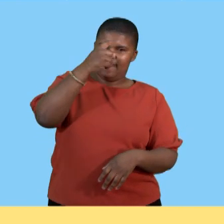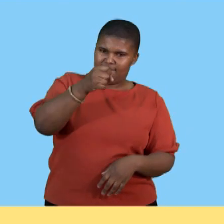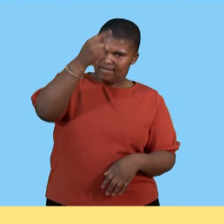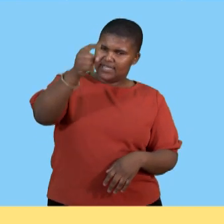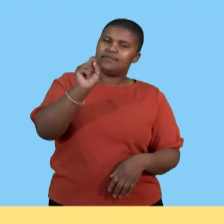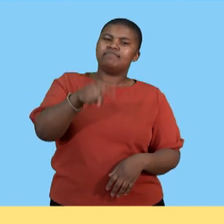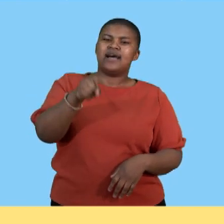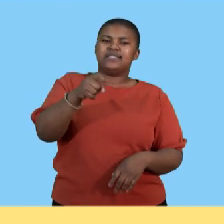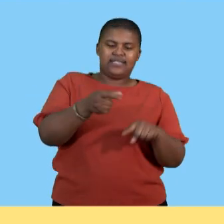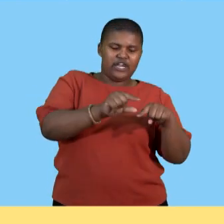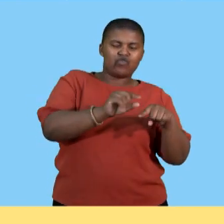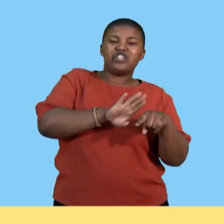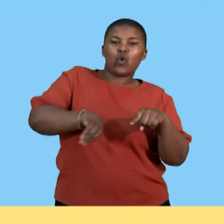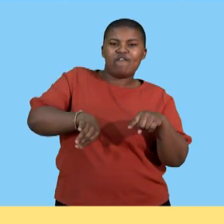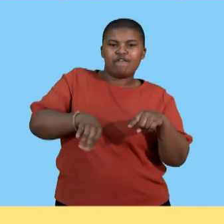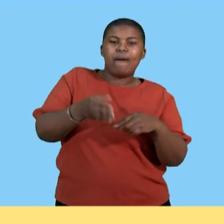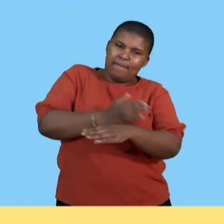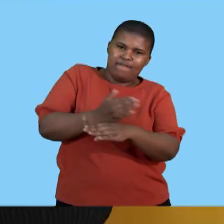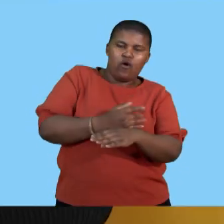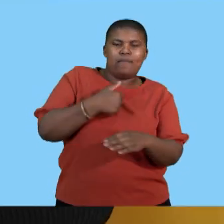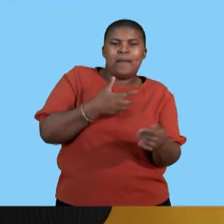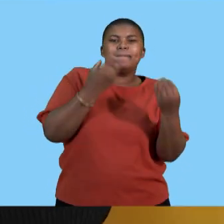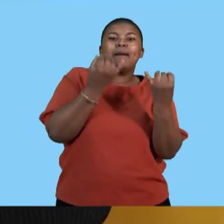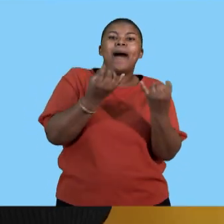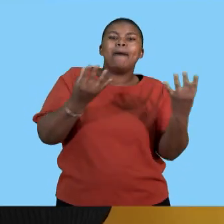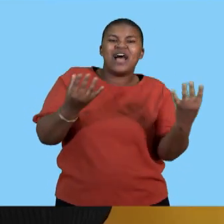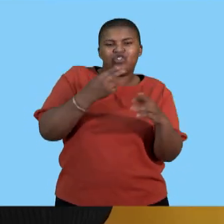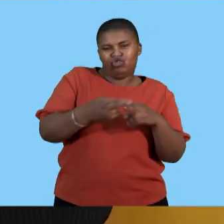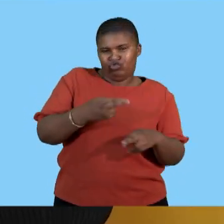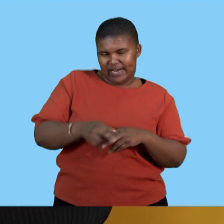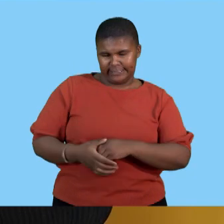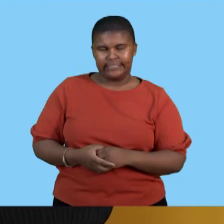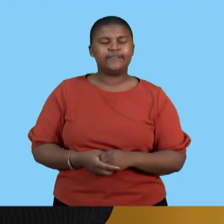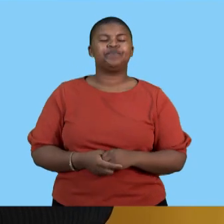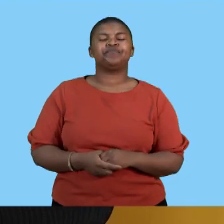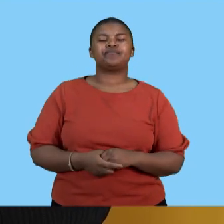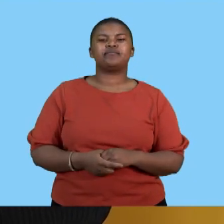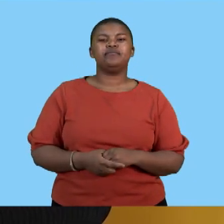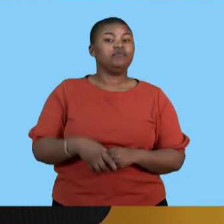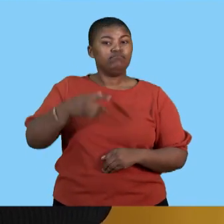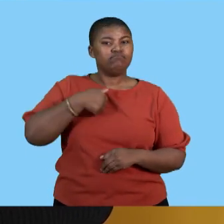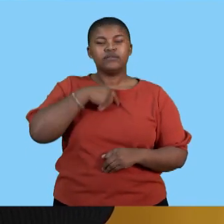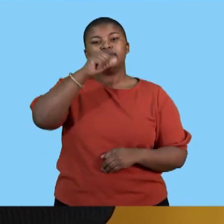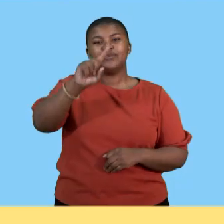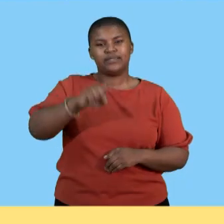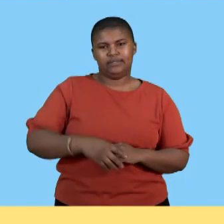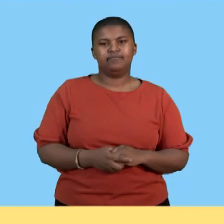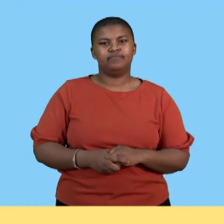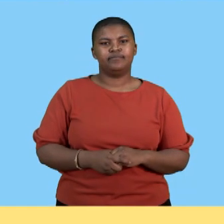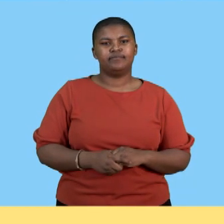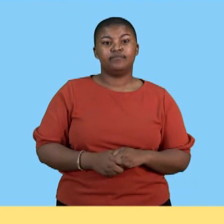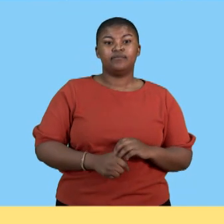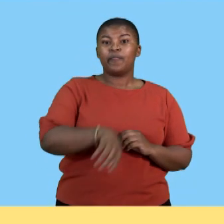out that particular increase before I can find out how much is rent per month. So I'll then say